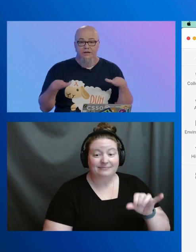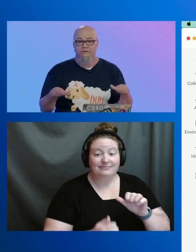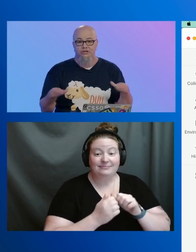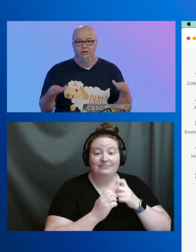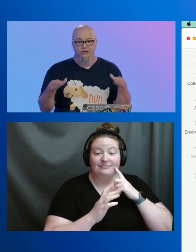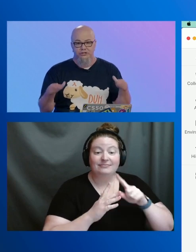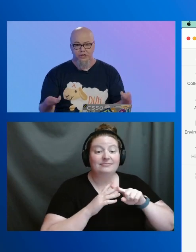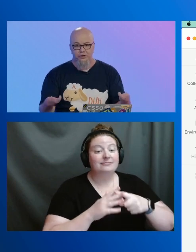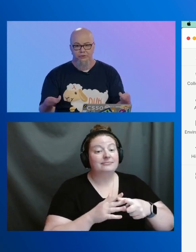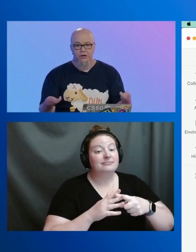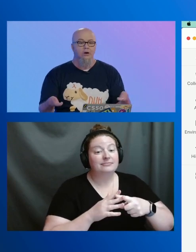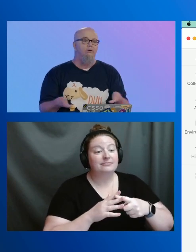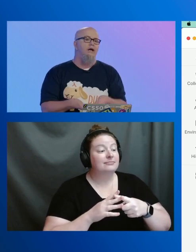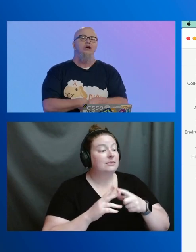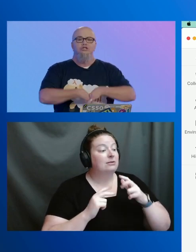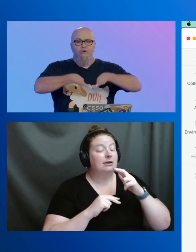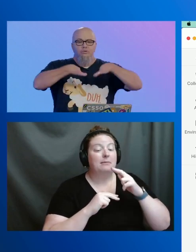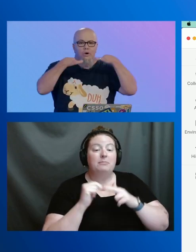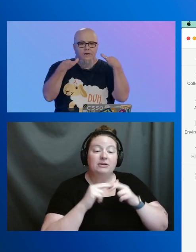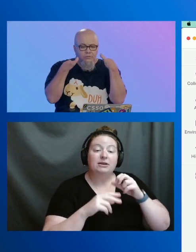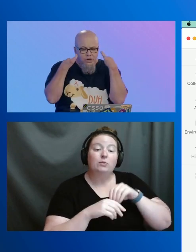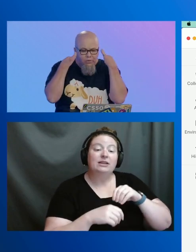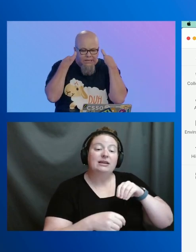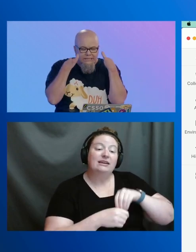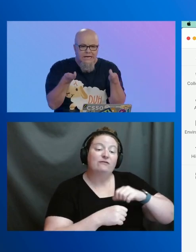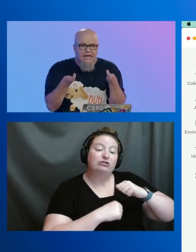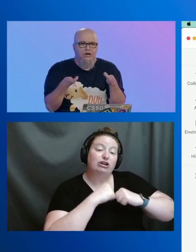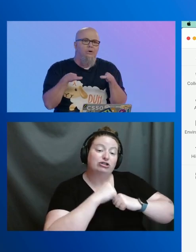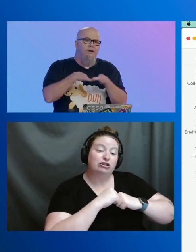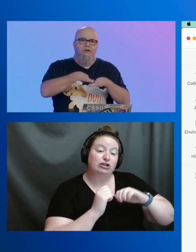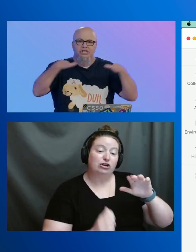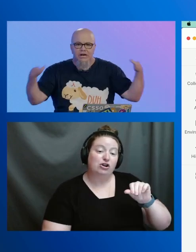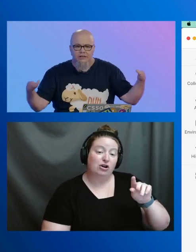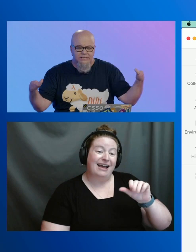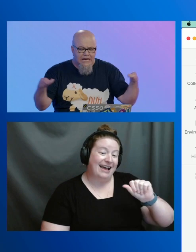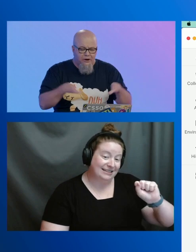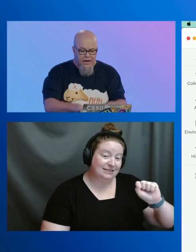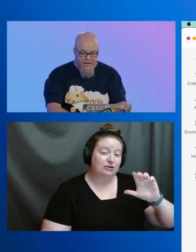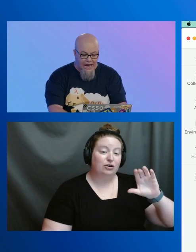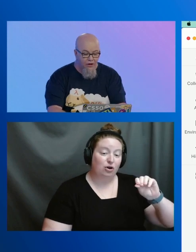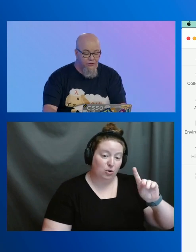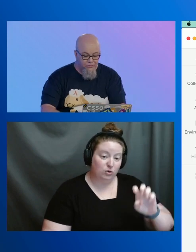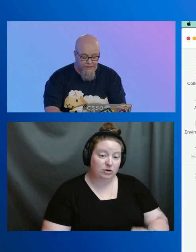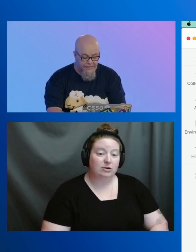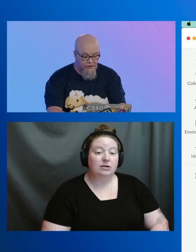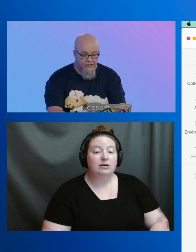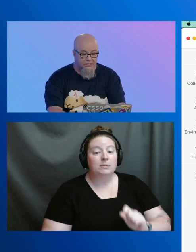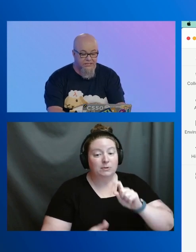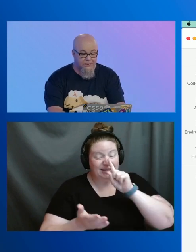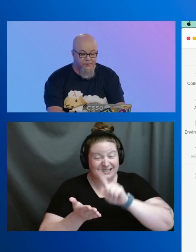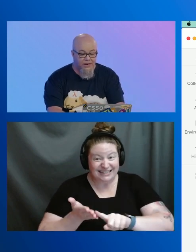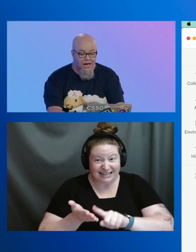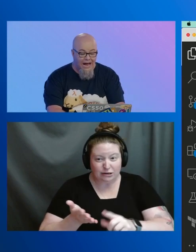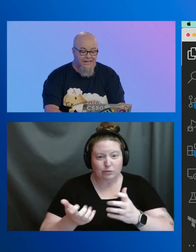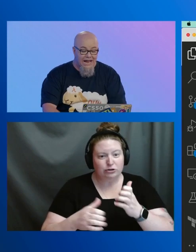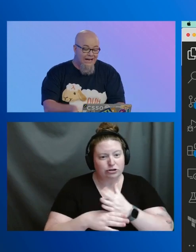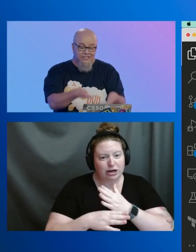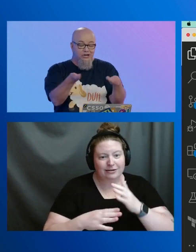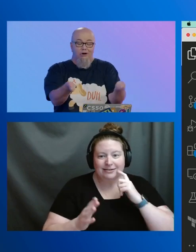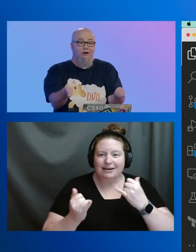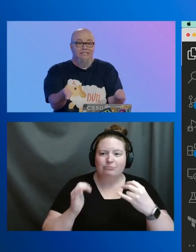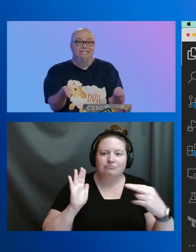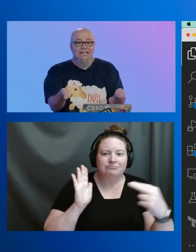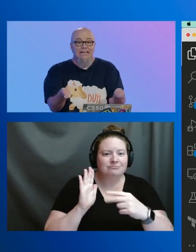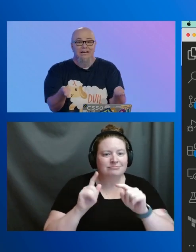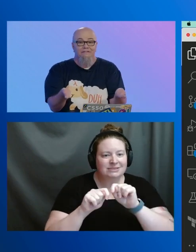building with infrastructure as code, right? So when you want to dig in, you want to be able to share these out. Now we take a look at this template. I can actually,